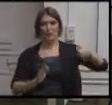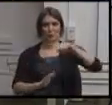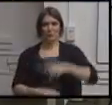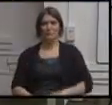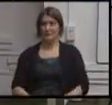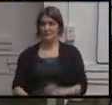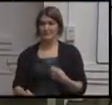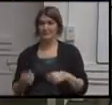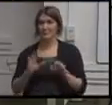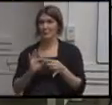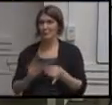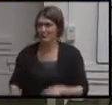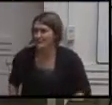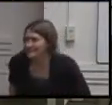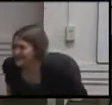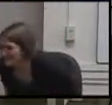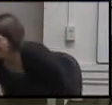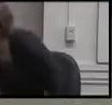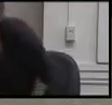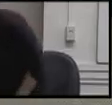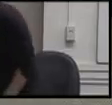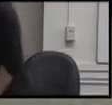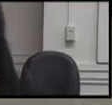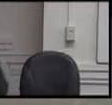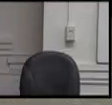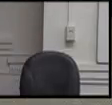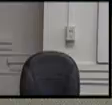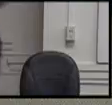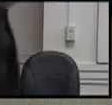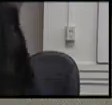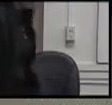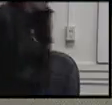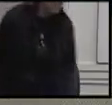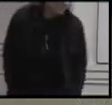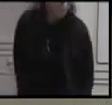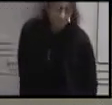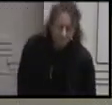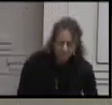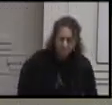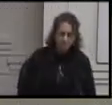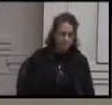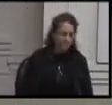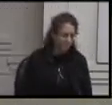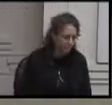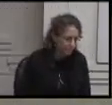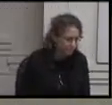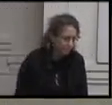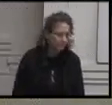representing the town. So I'll step in now if I could.